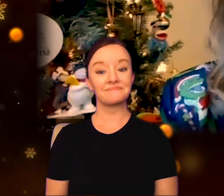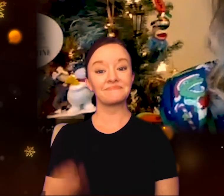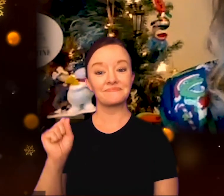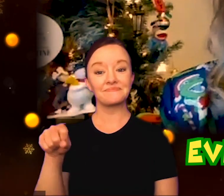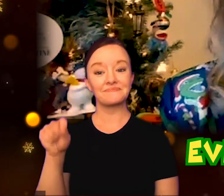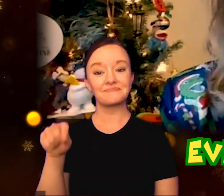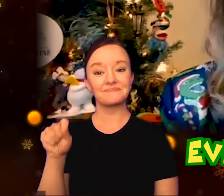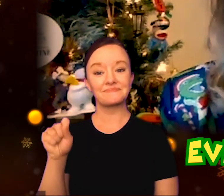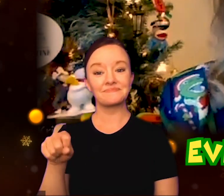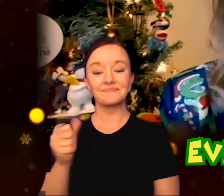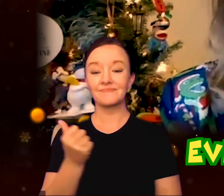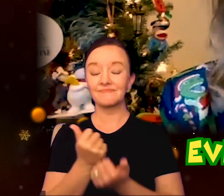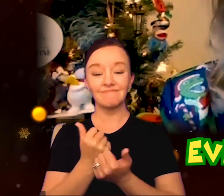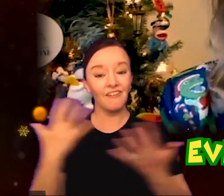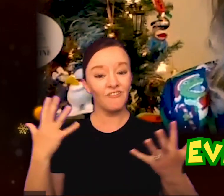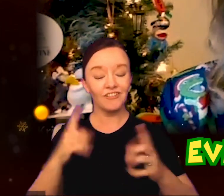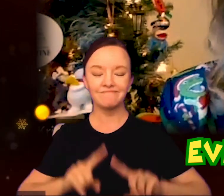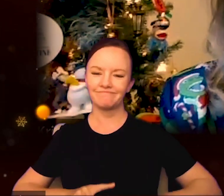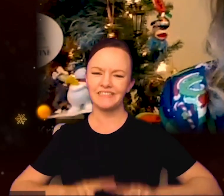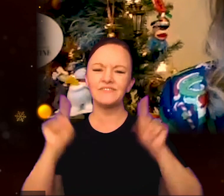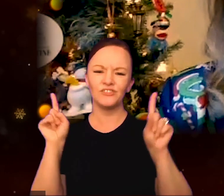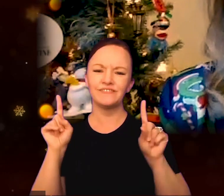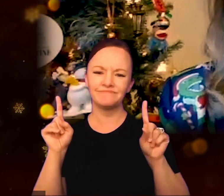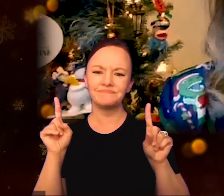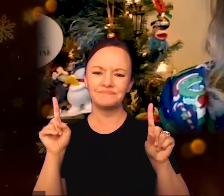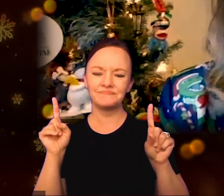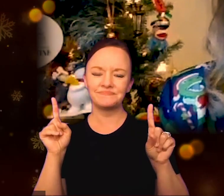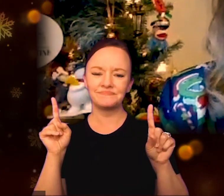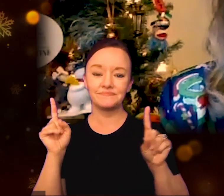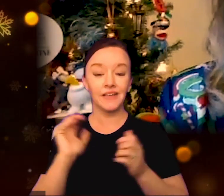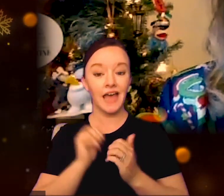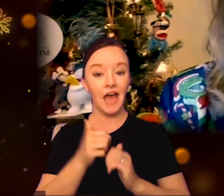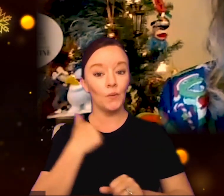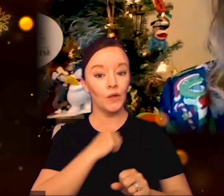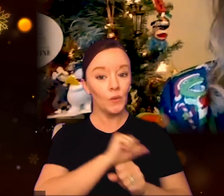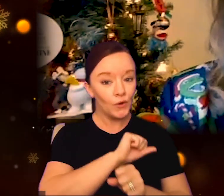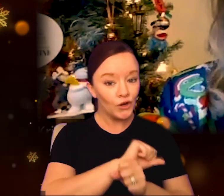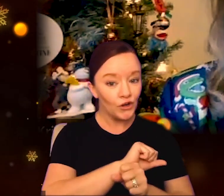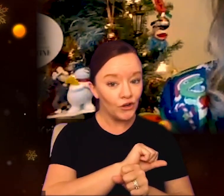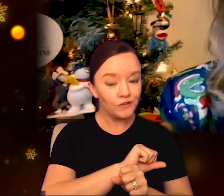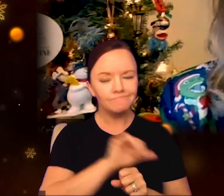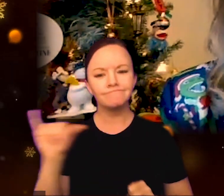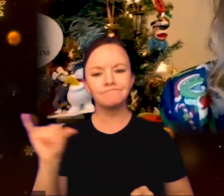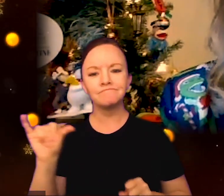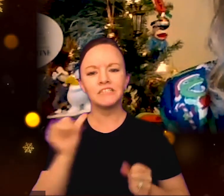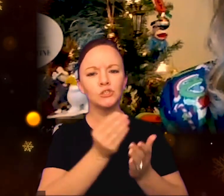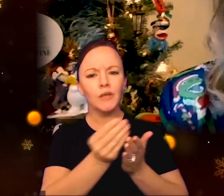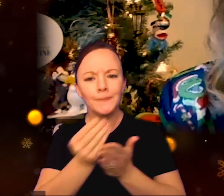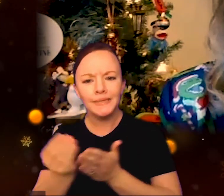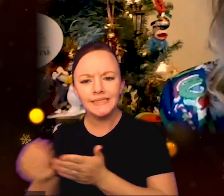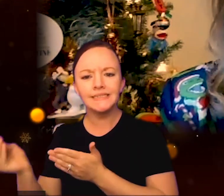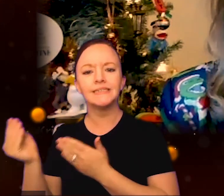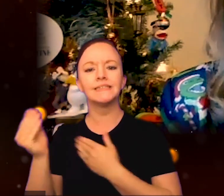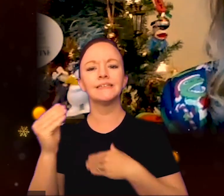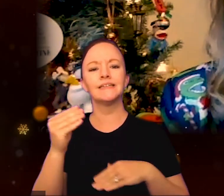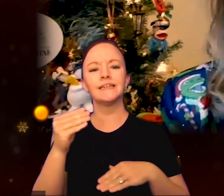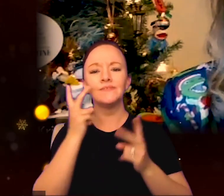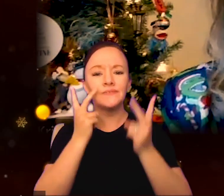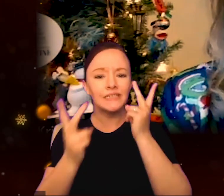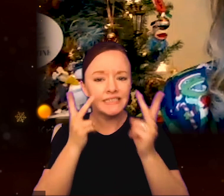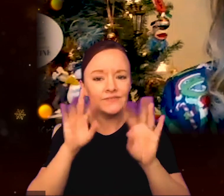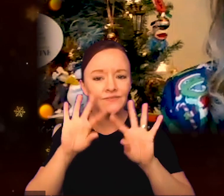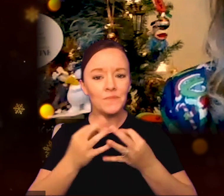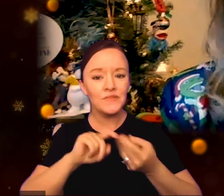Yes, everything is different. Not only the way we work, but the way we shop, the way we see family and